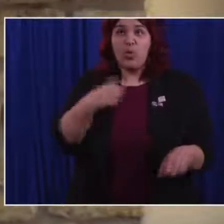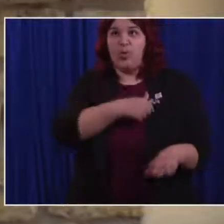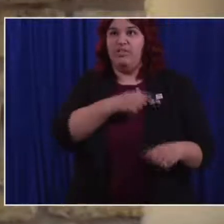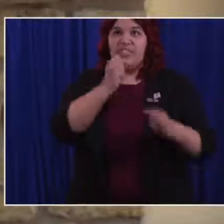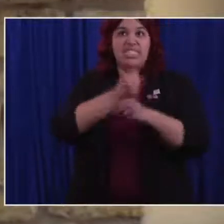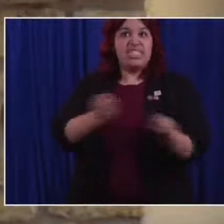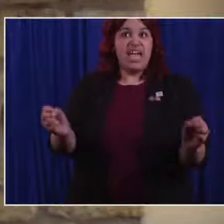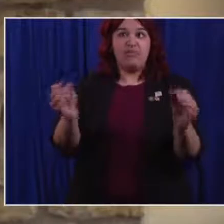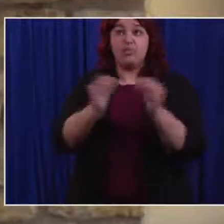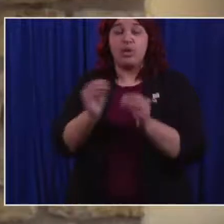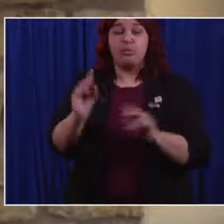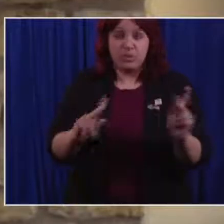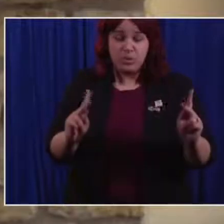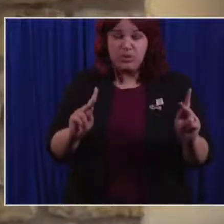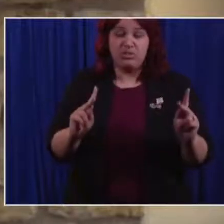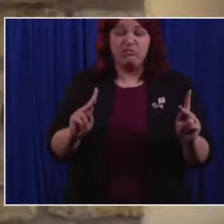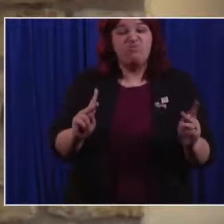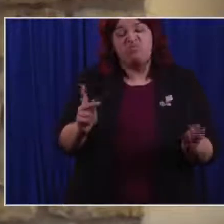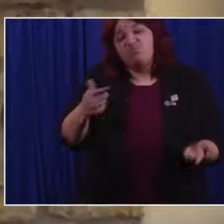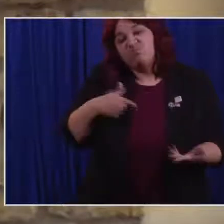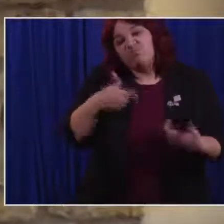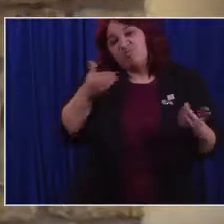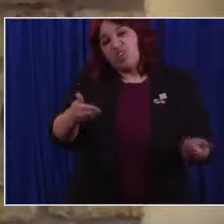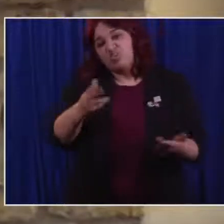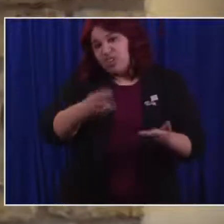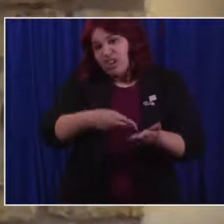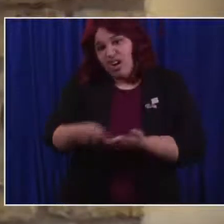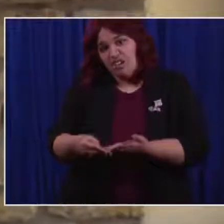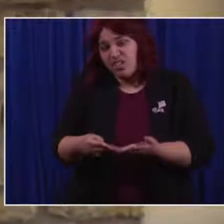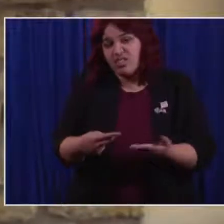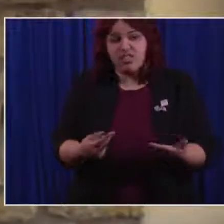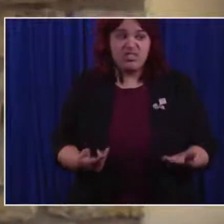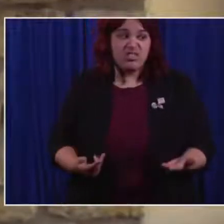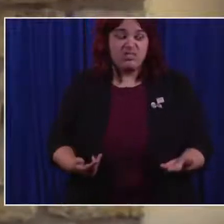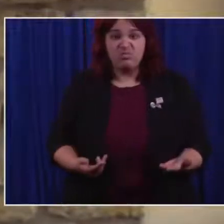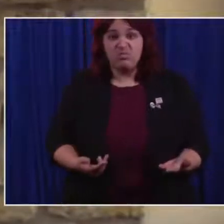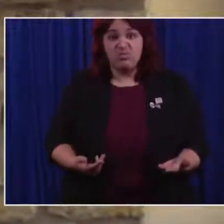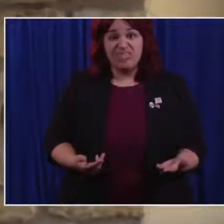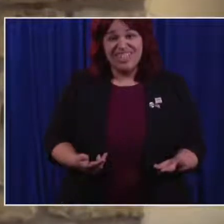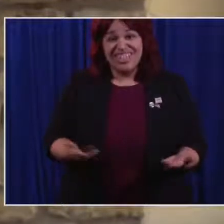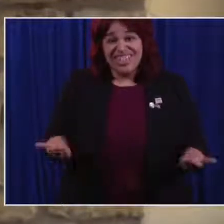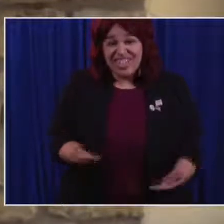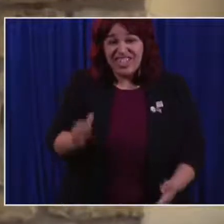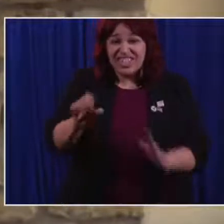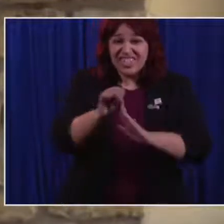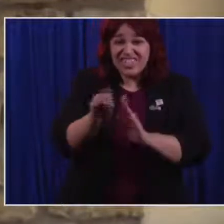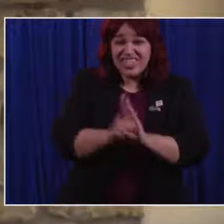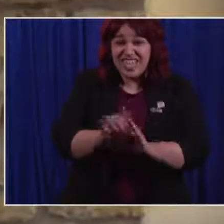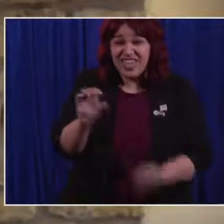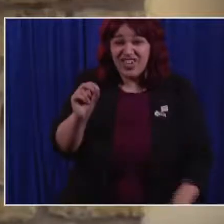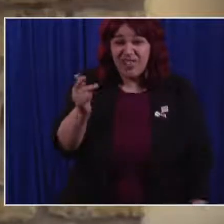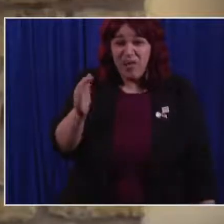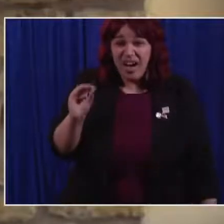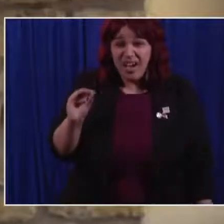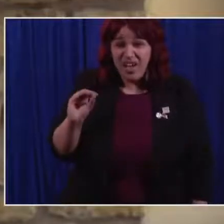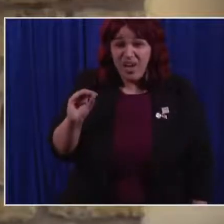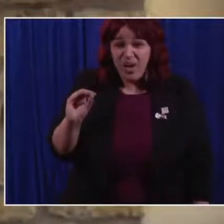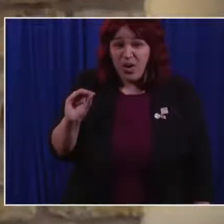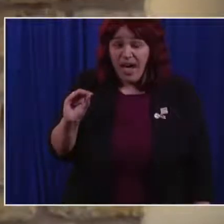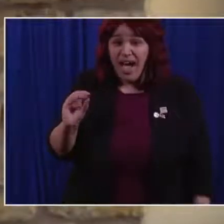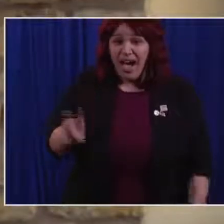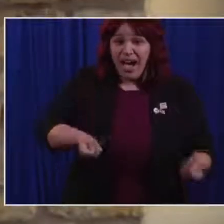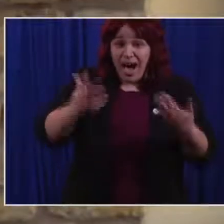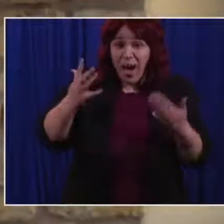more exposure than most states. We have more nursing home beds, I'm told, than any other state except one.